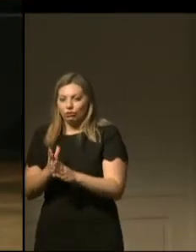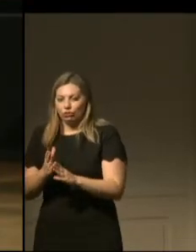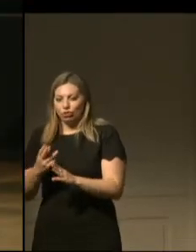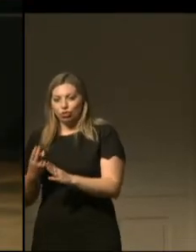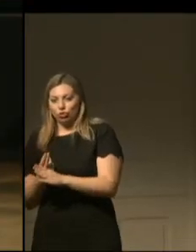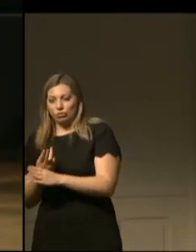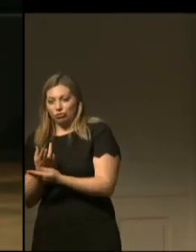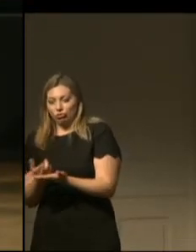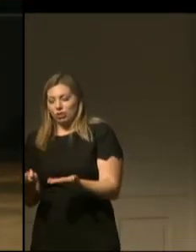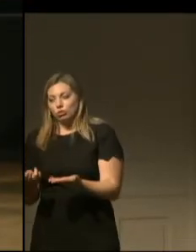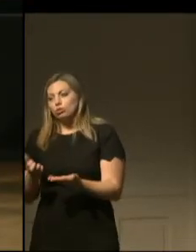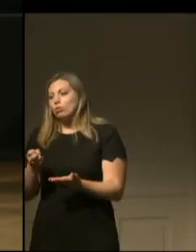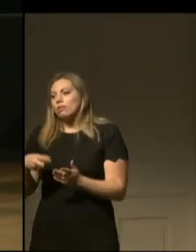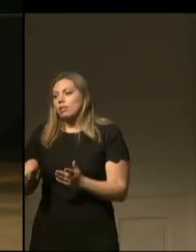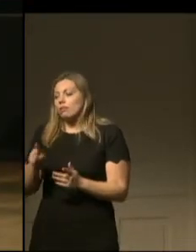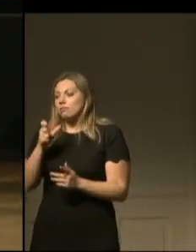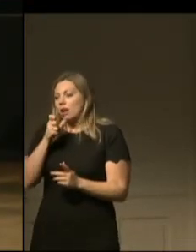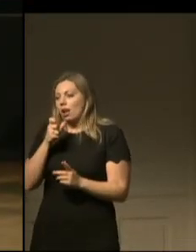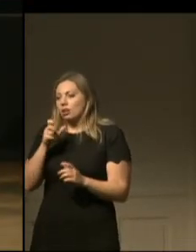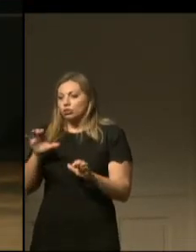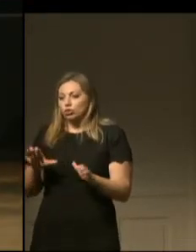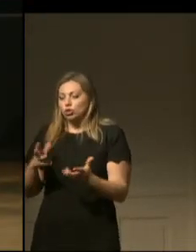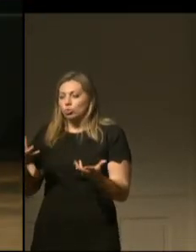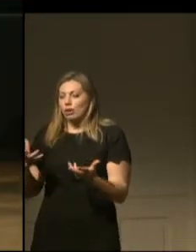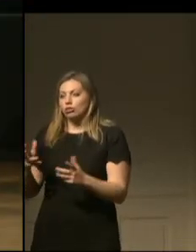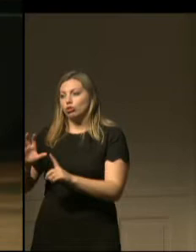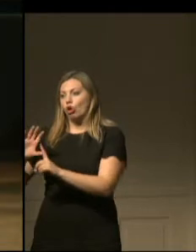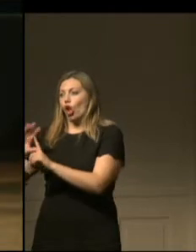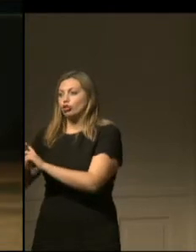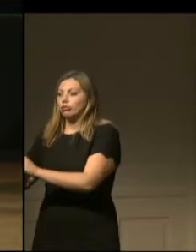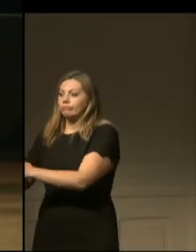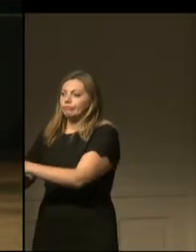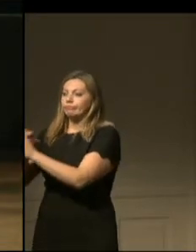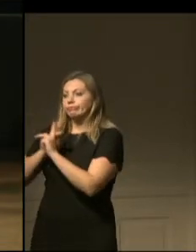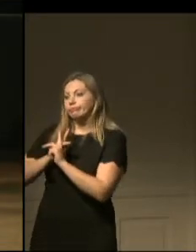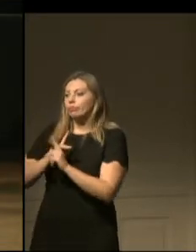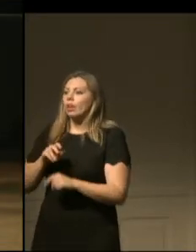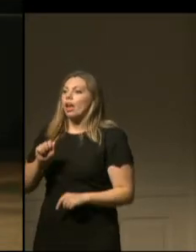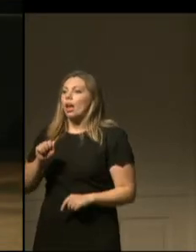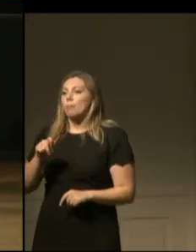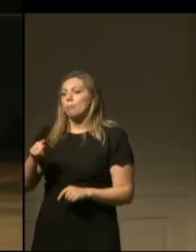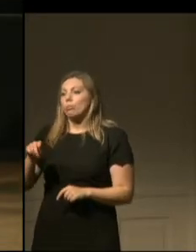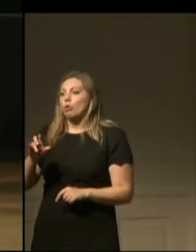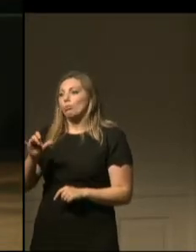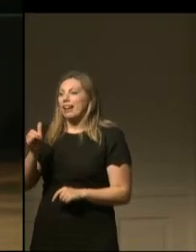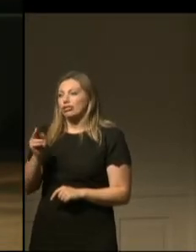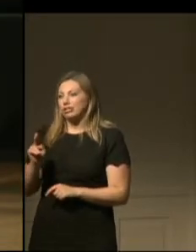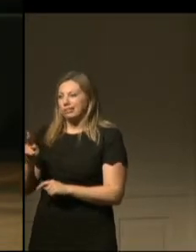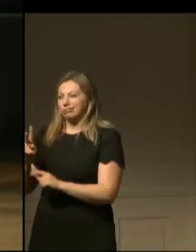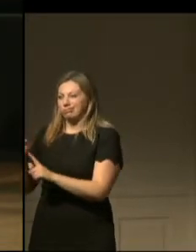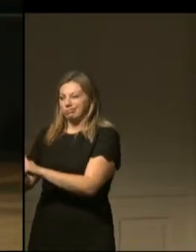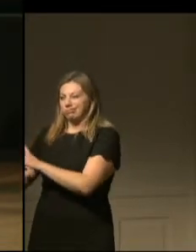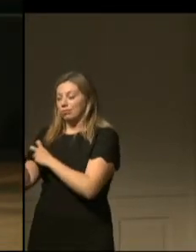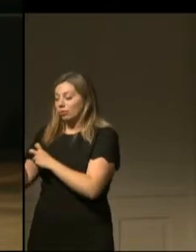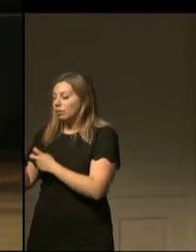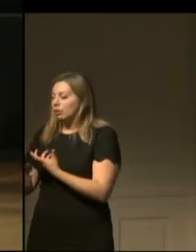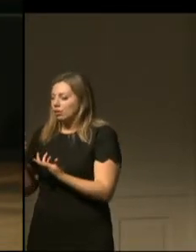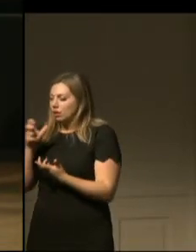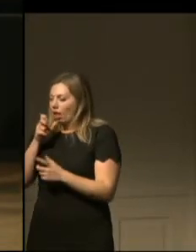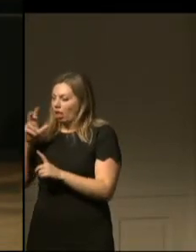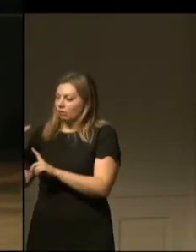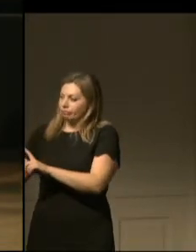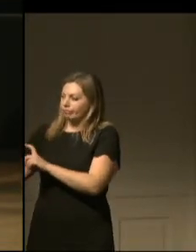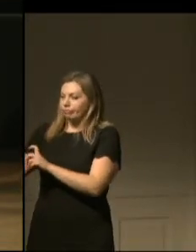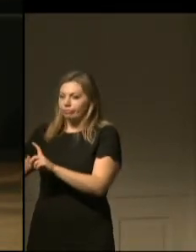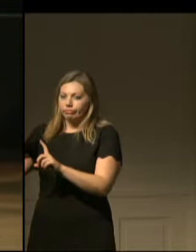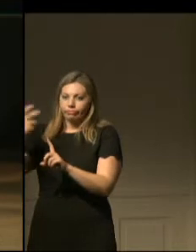so that they're not engaging in cultural appropriation, and that they're not using these objects that you're